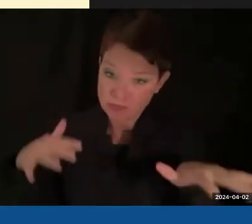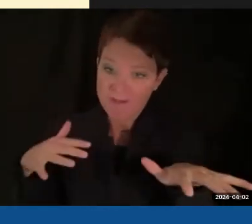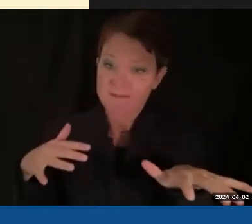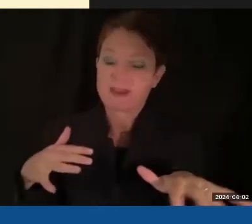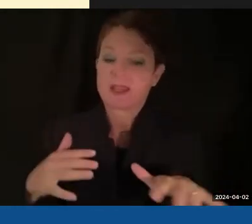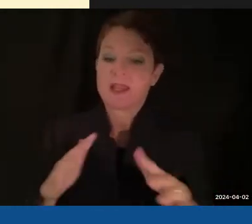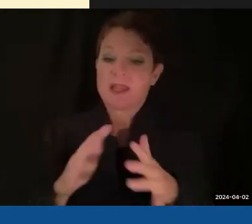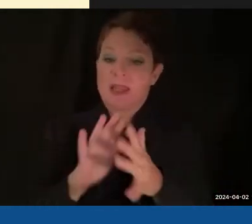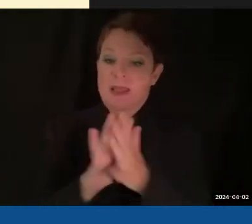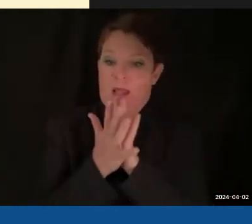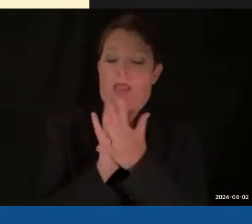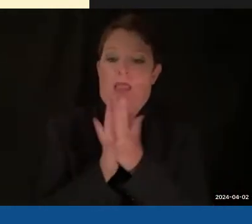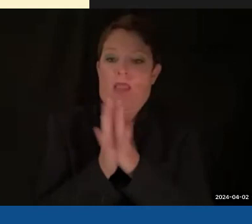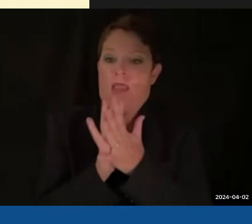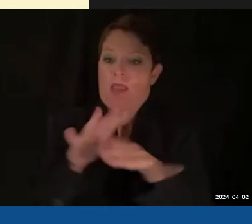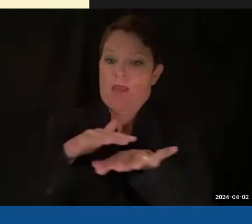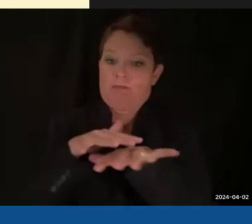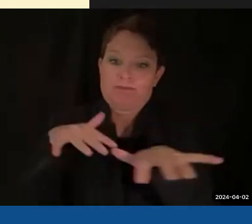and congestion.